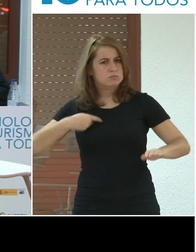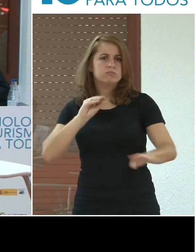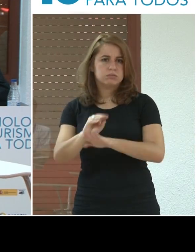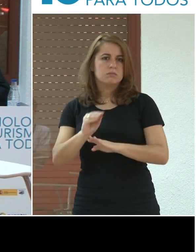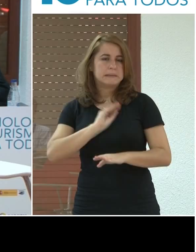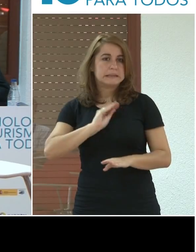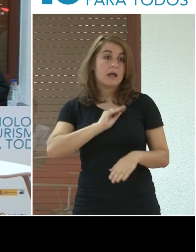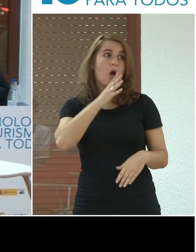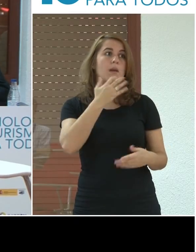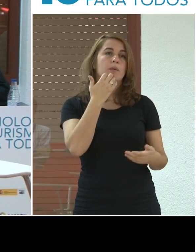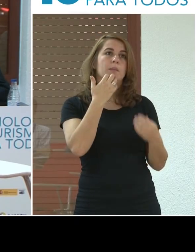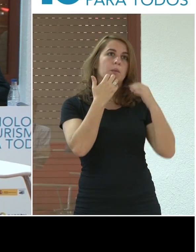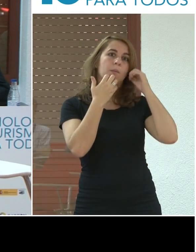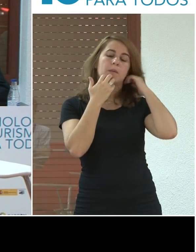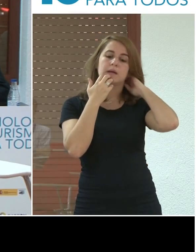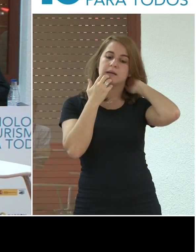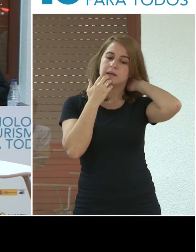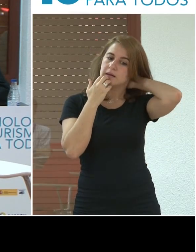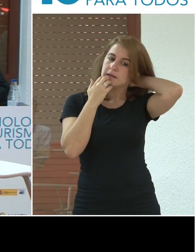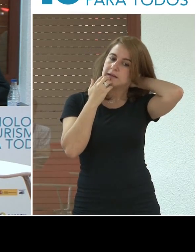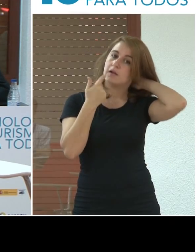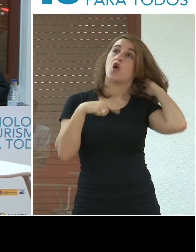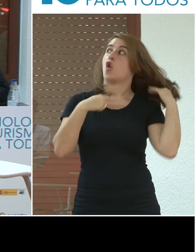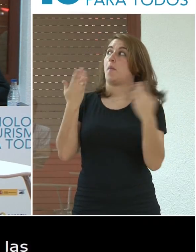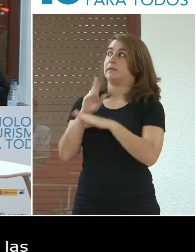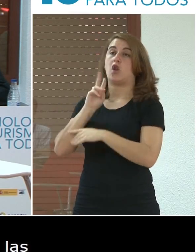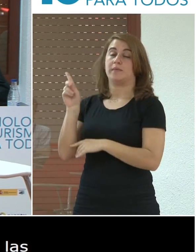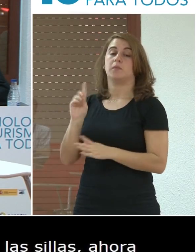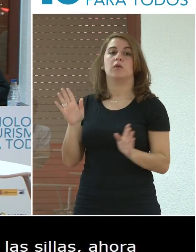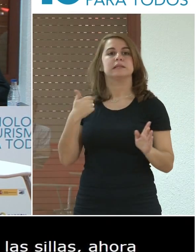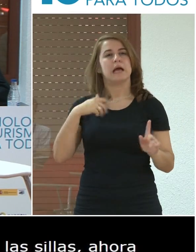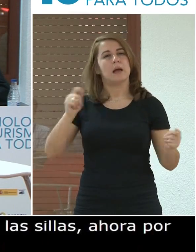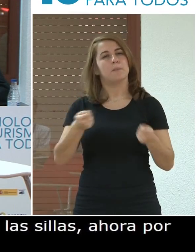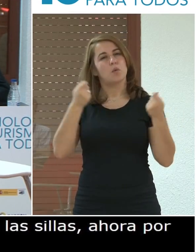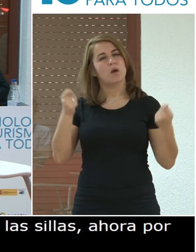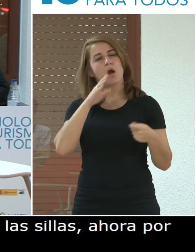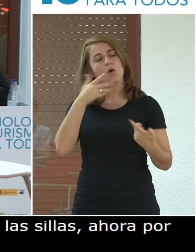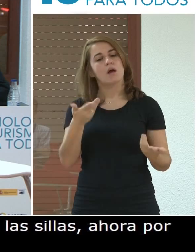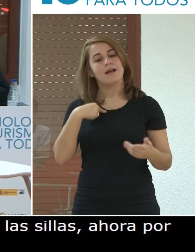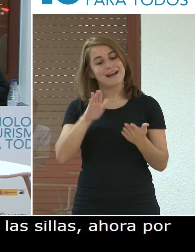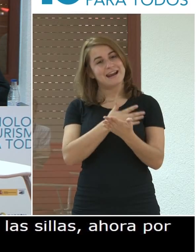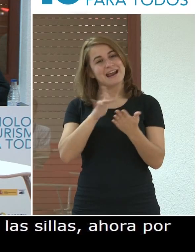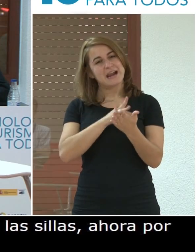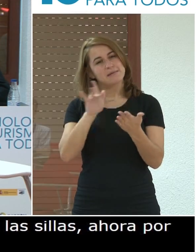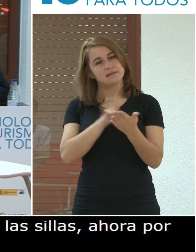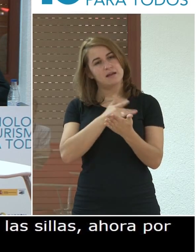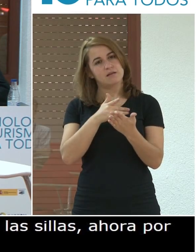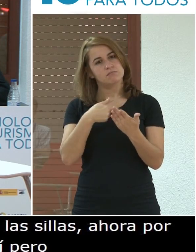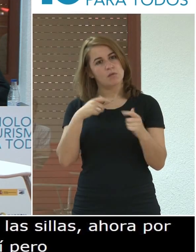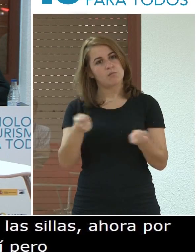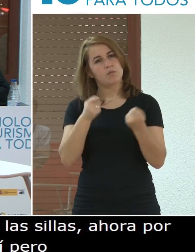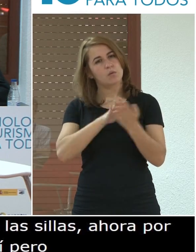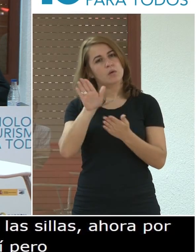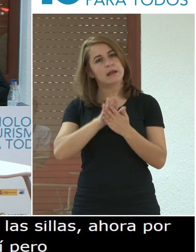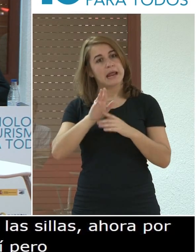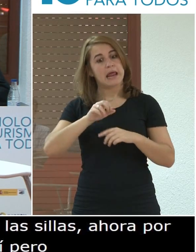We've worked a lot with wheelchairs. Now we have a strategy, which I didn't present here, but we're publishing it in